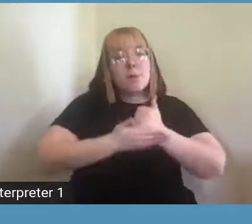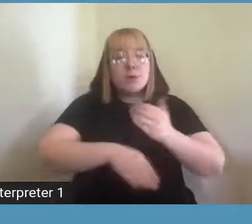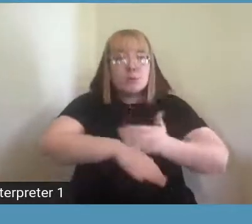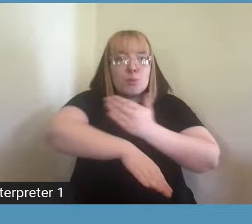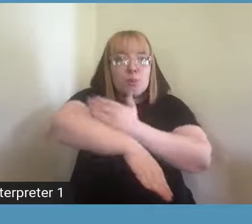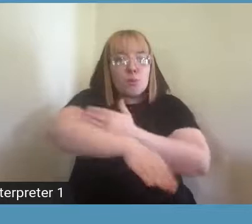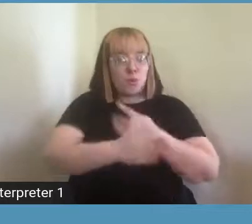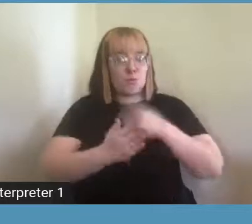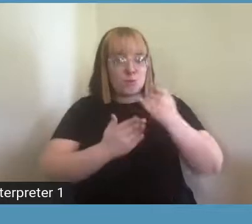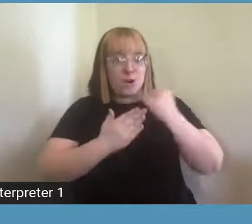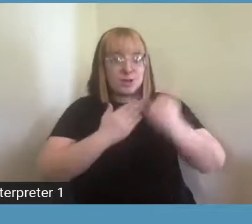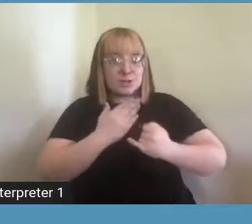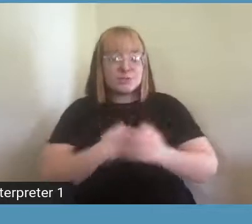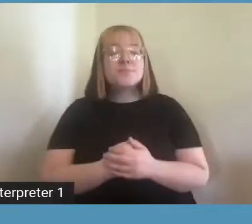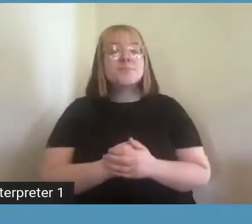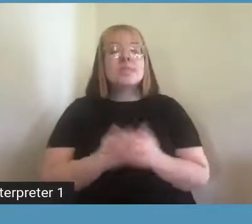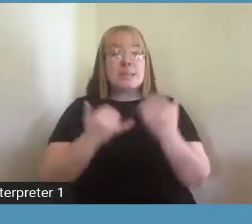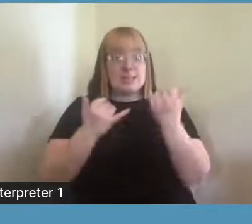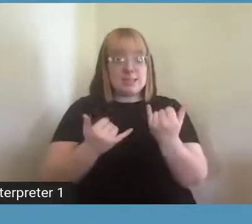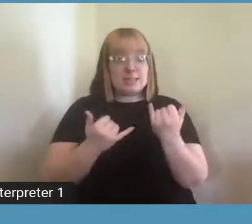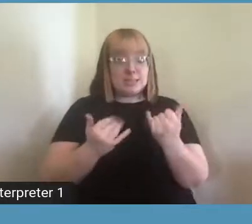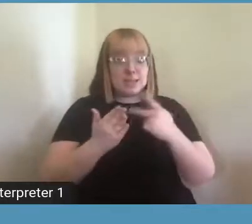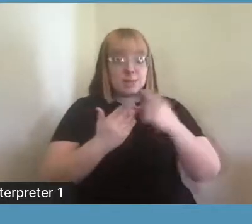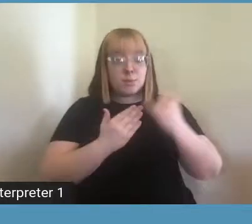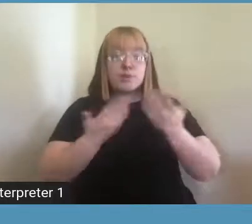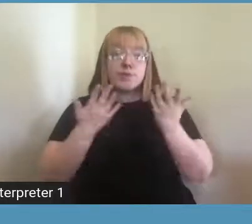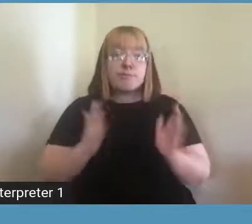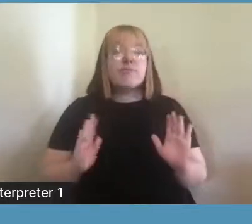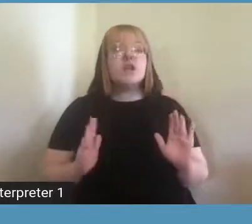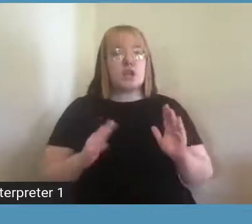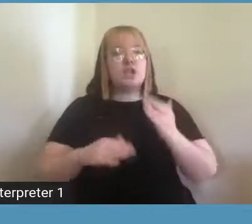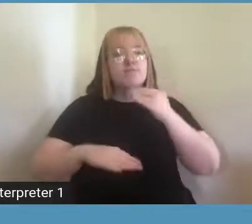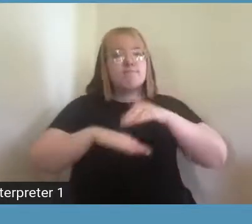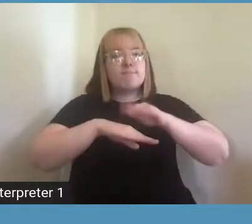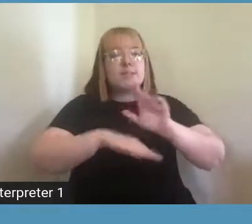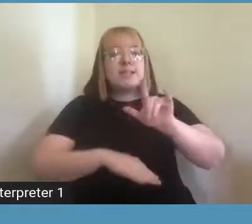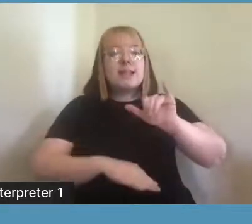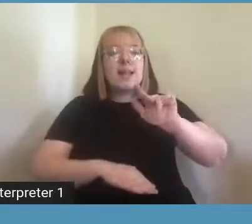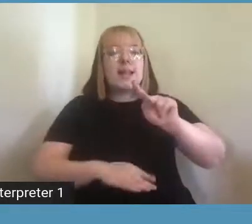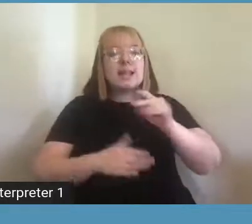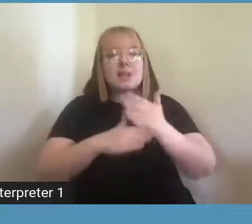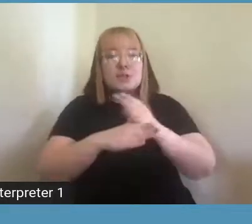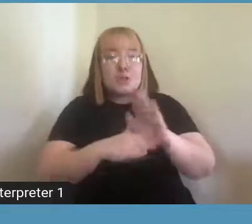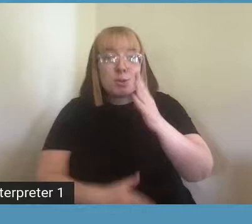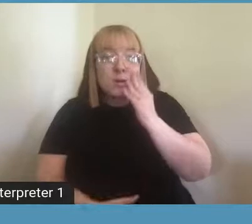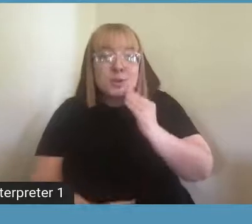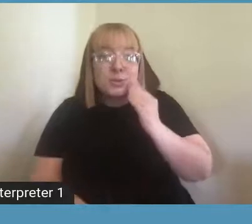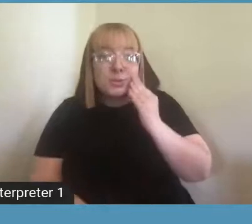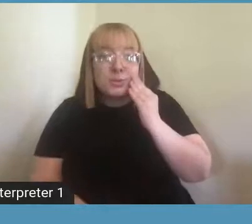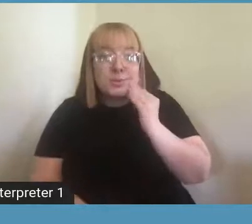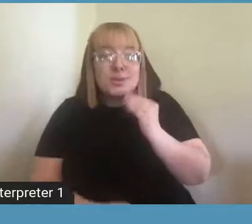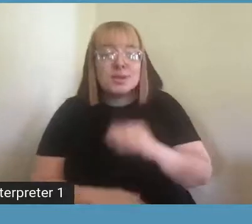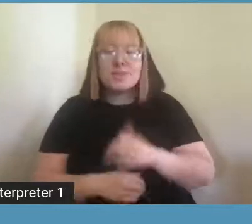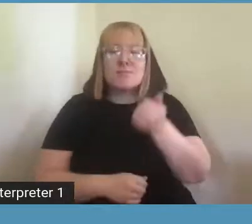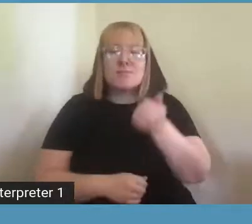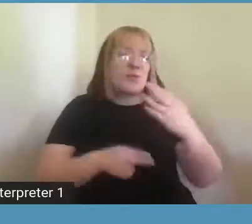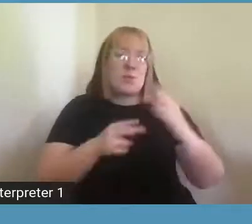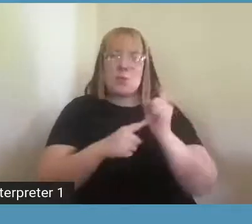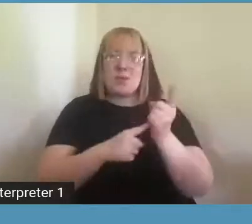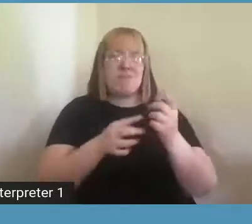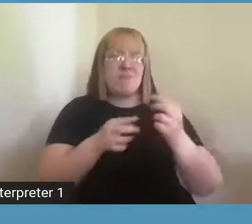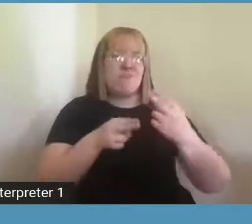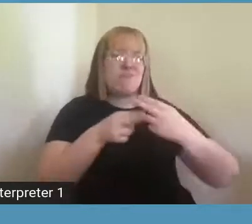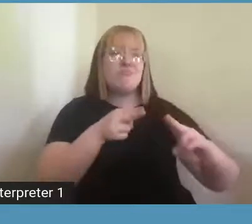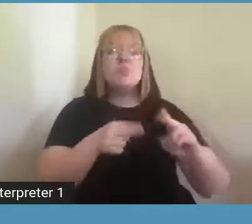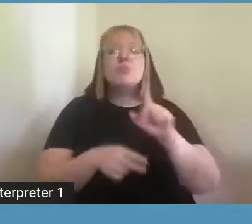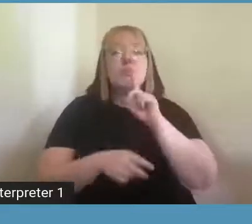today's program, you'll be sent a link to a satisfaction survey. Sharing your experience through this survey will only take a few minutes and will greatly improve our